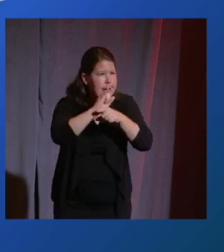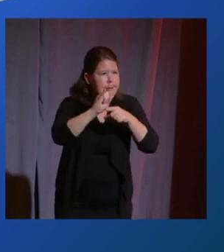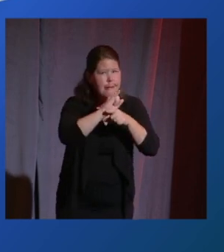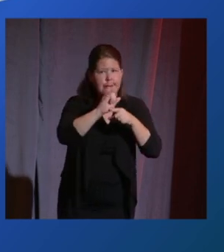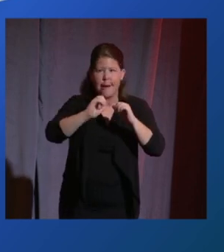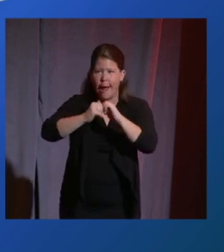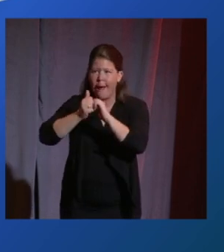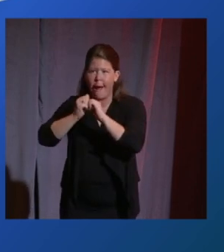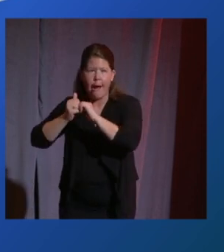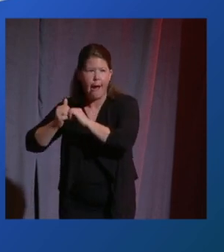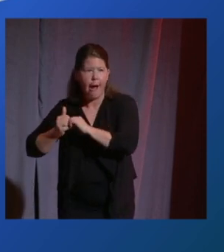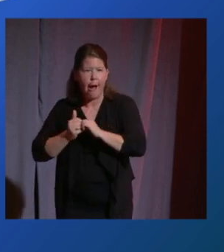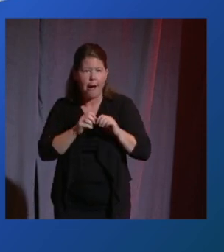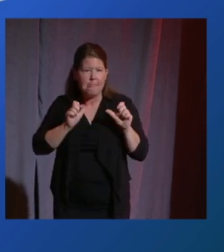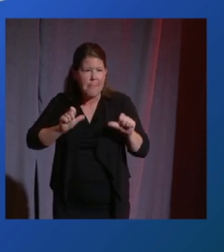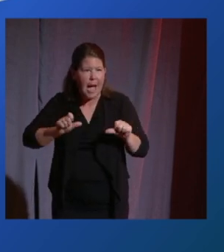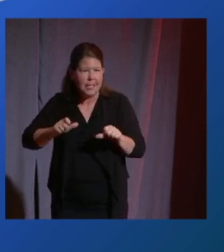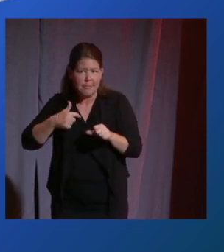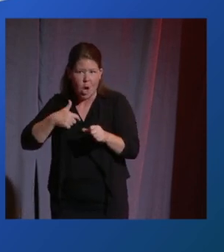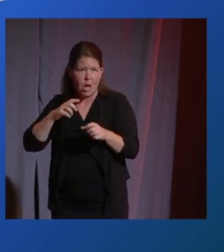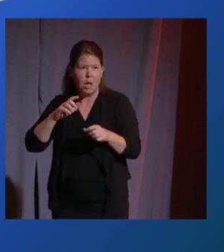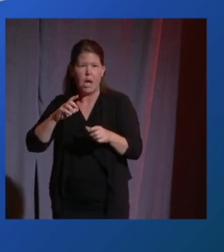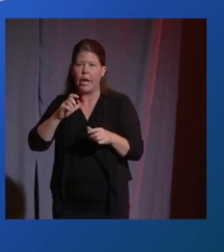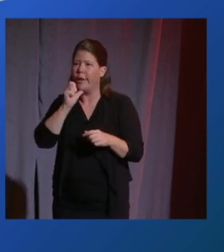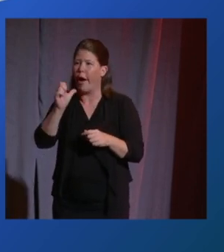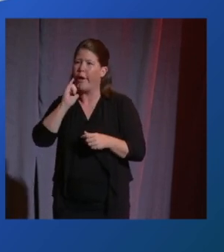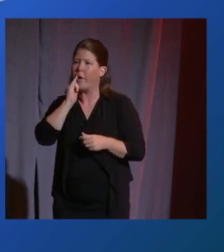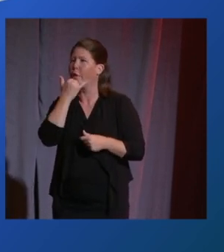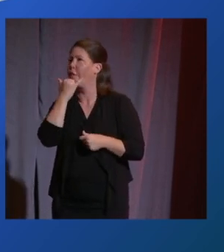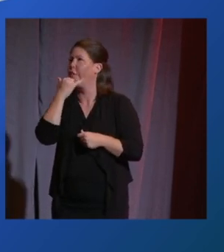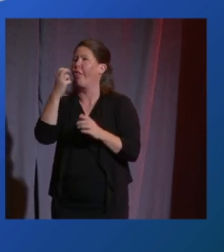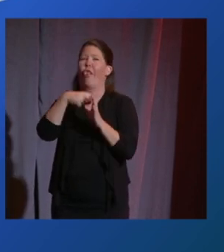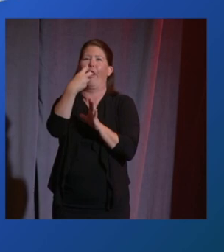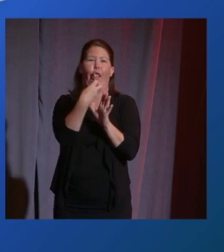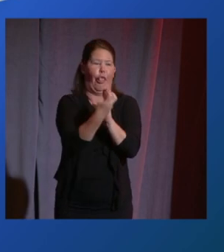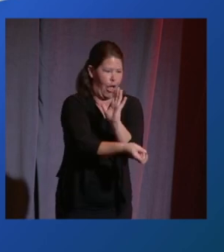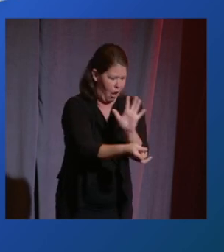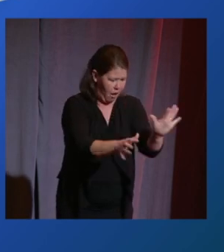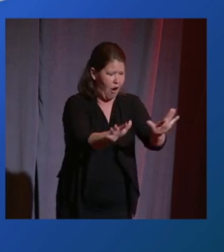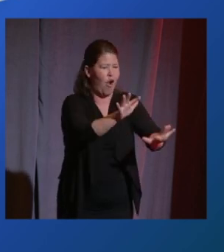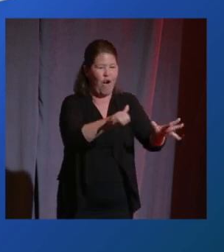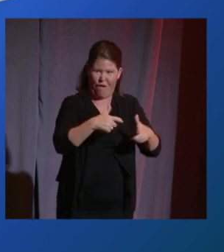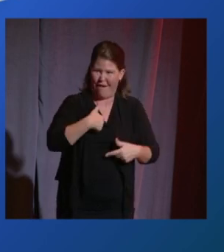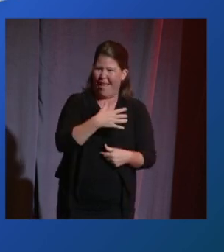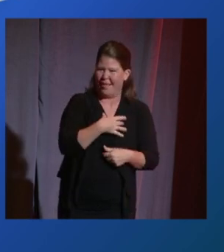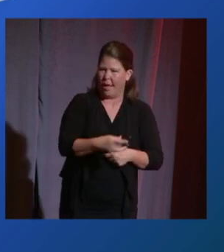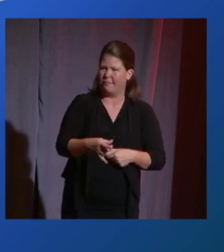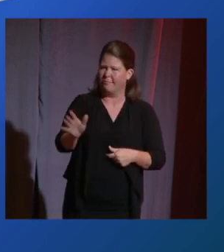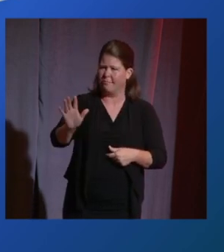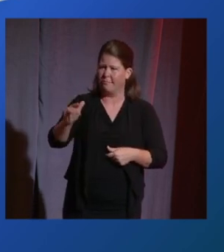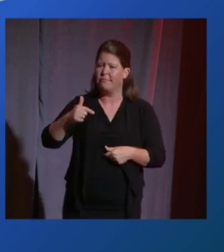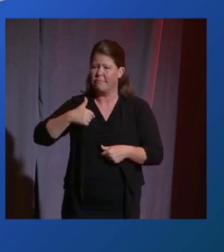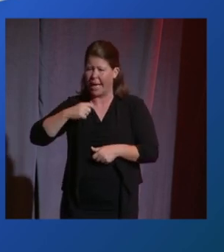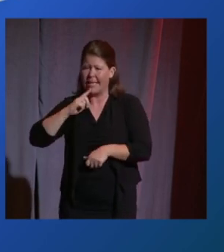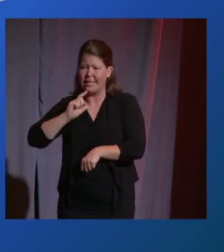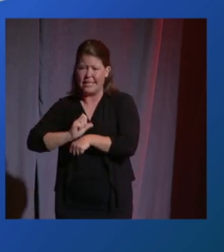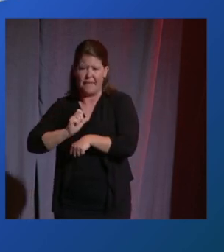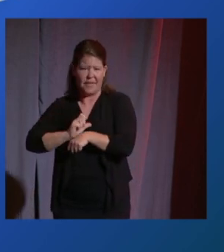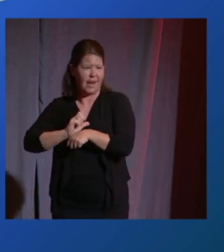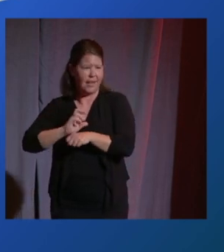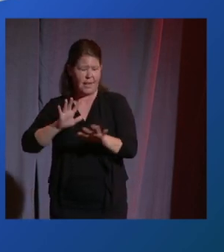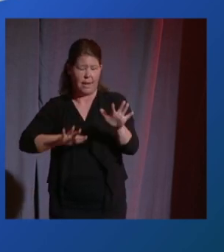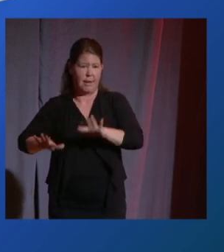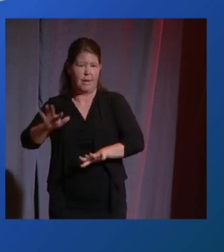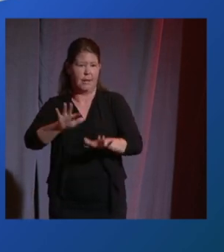and not sort of fall into it I definitely fell into it um and I and I thank my lucky stars so now we're going to